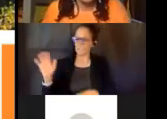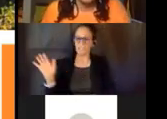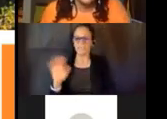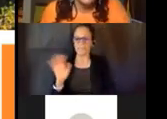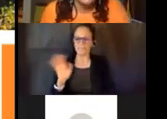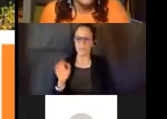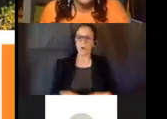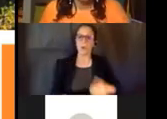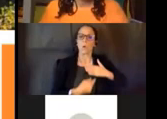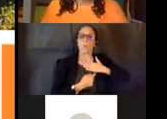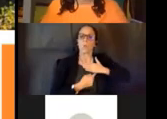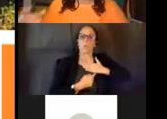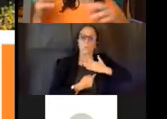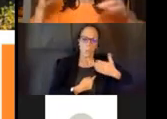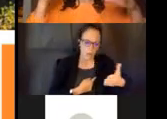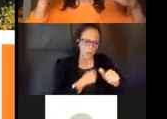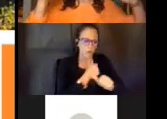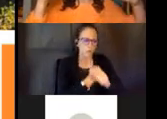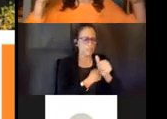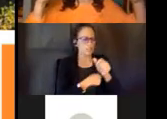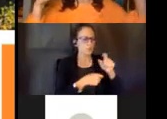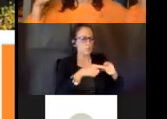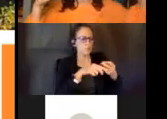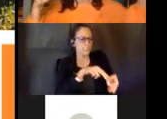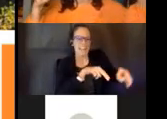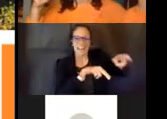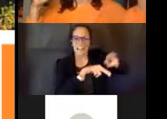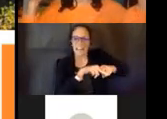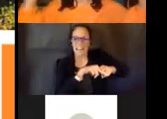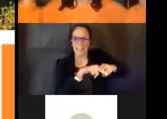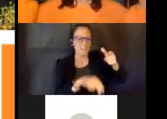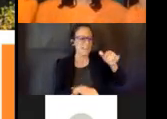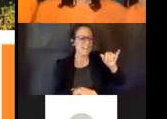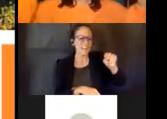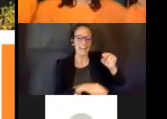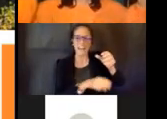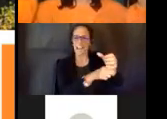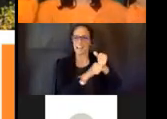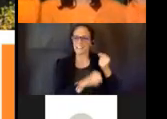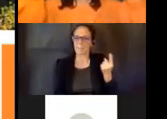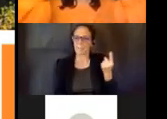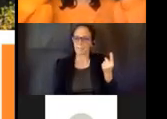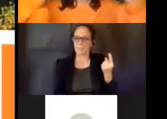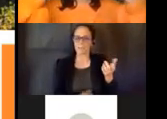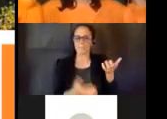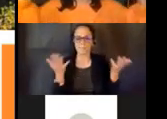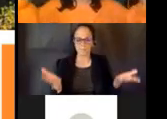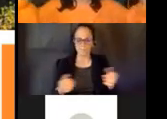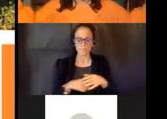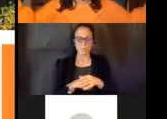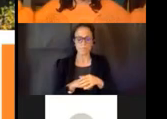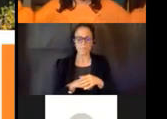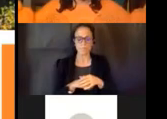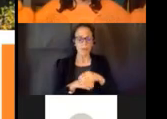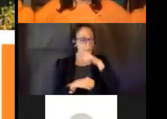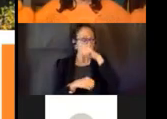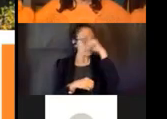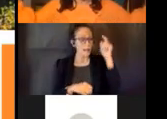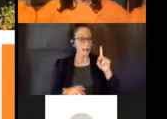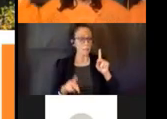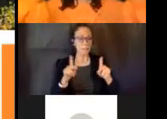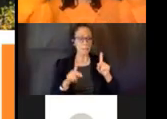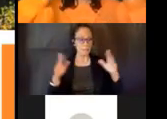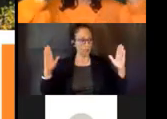we've never been comfortable, right? The stories of Christian Cooper and George Floyd for me exist on a continuum, not a